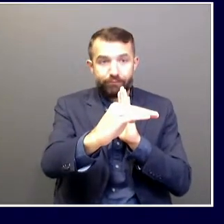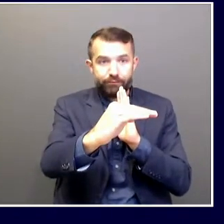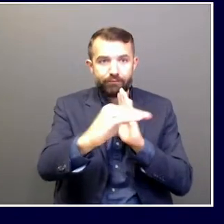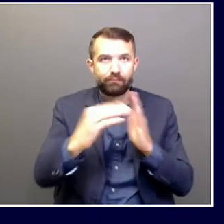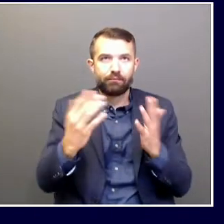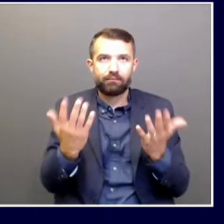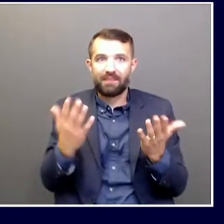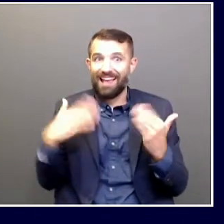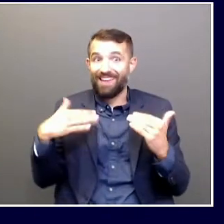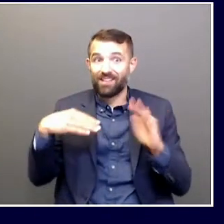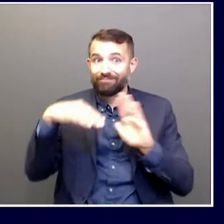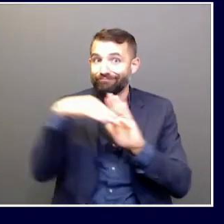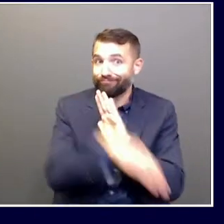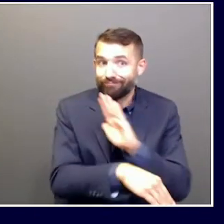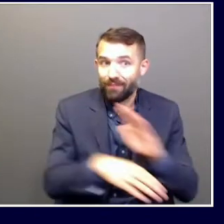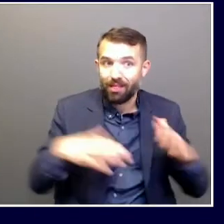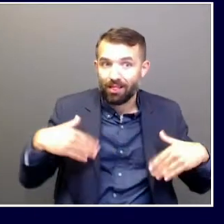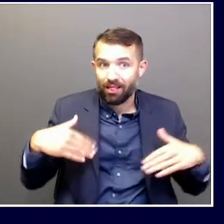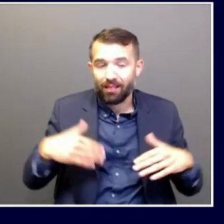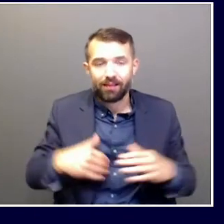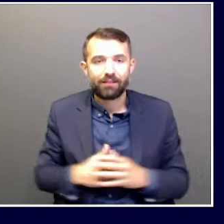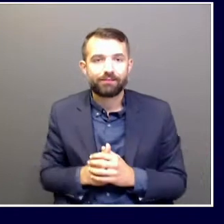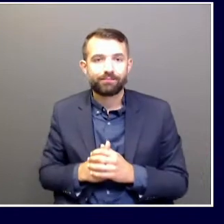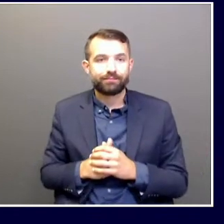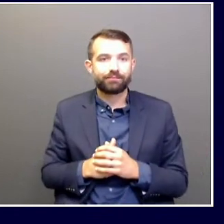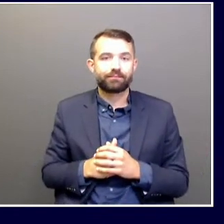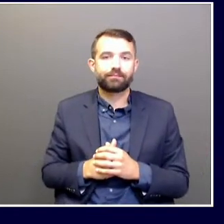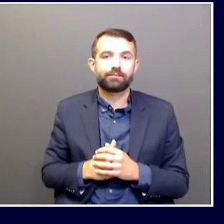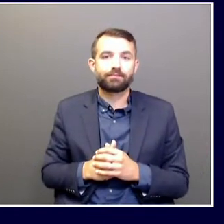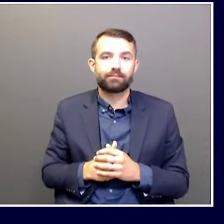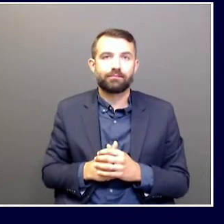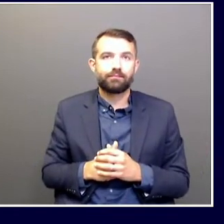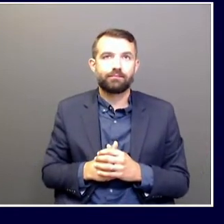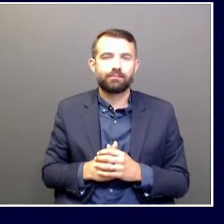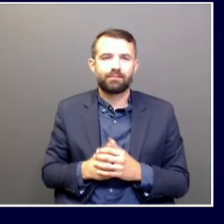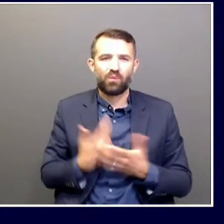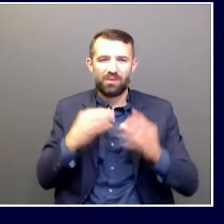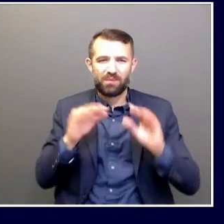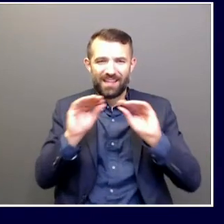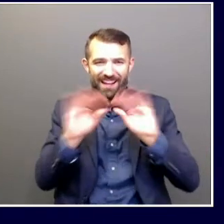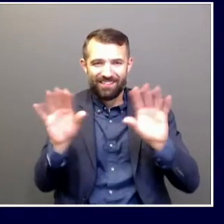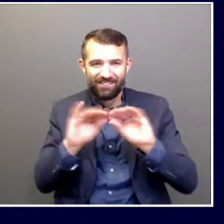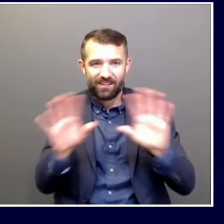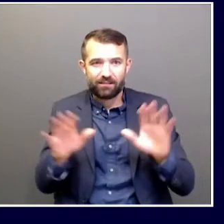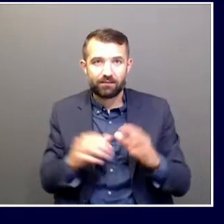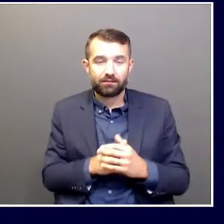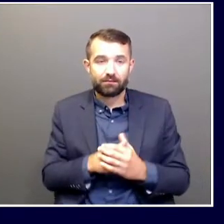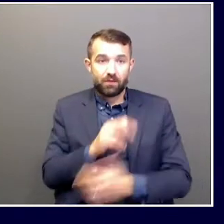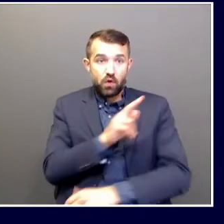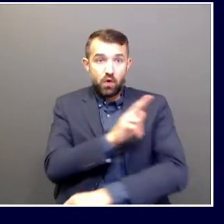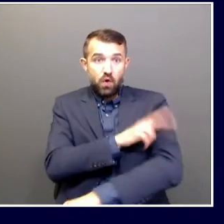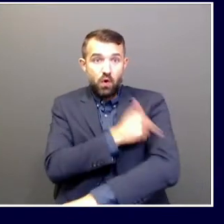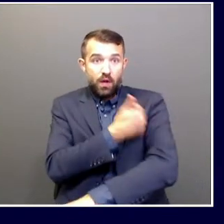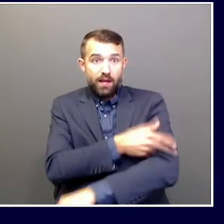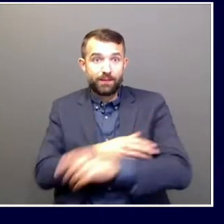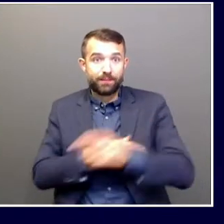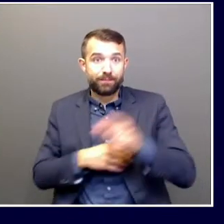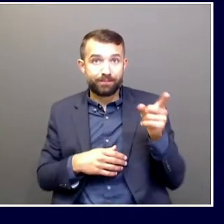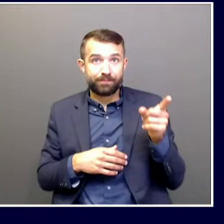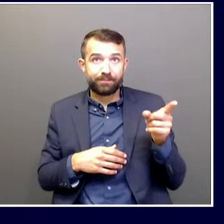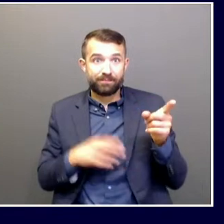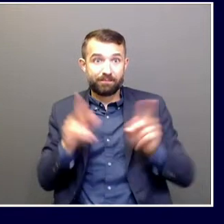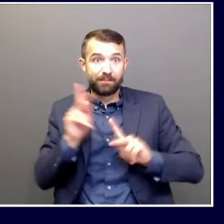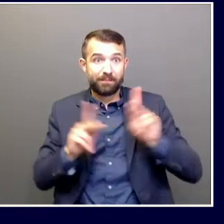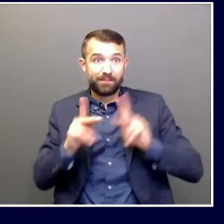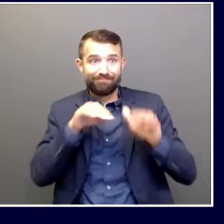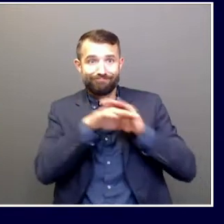I noticed that I think you said that hospitalizations, the percentage of vaccinated people who require hospitalizations